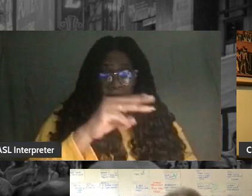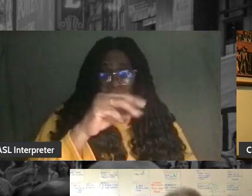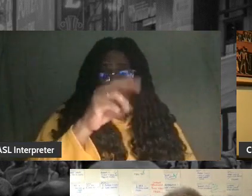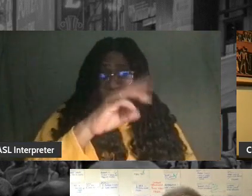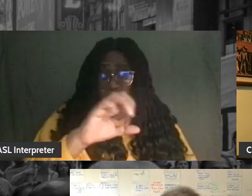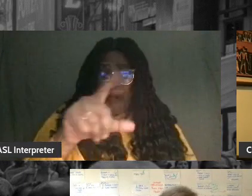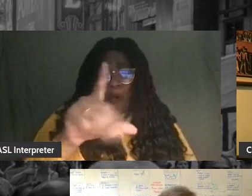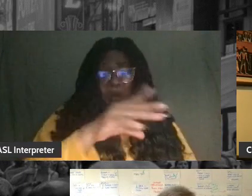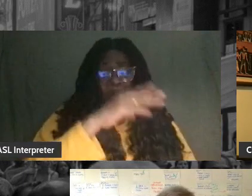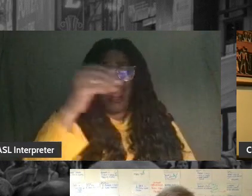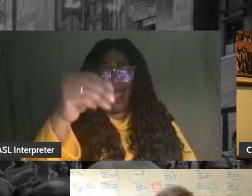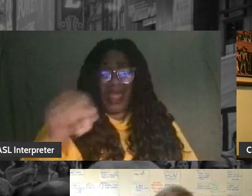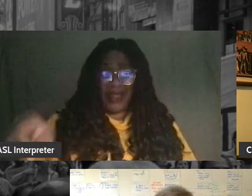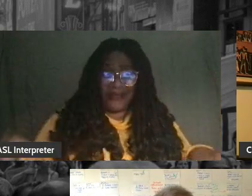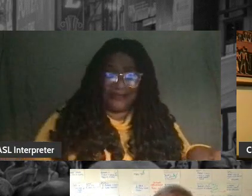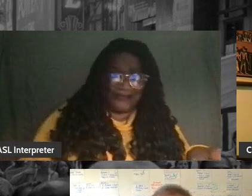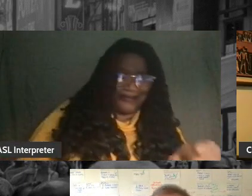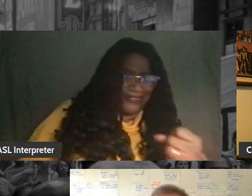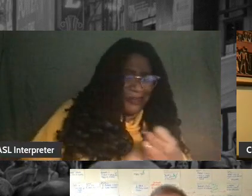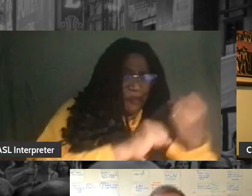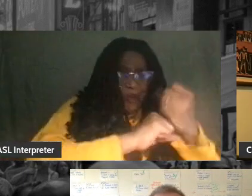universe.